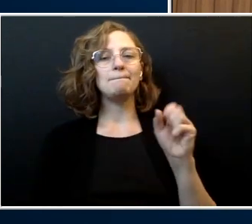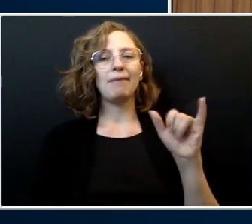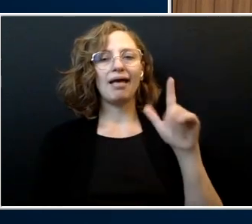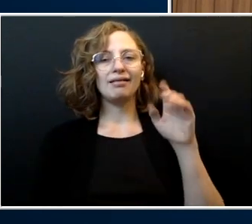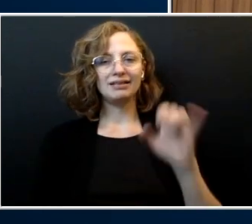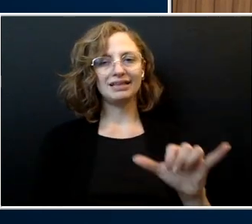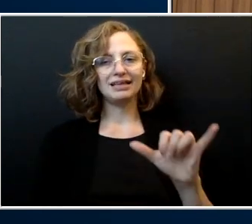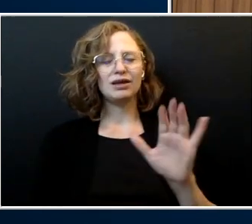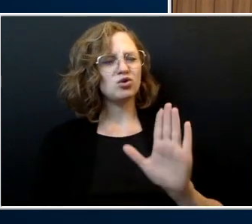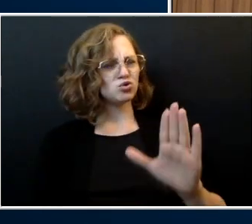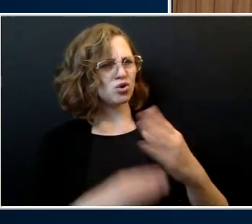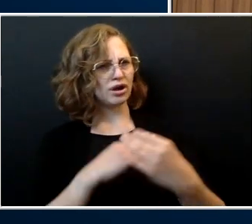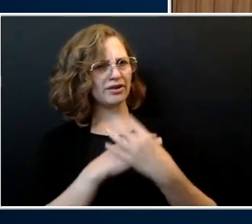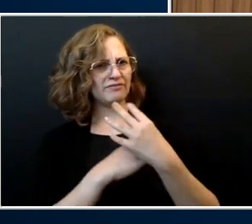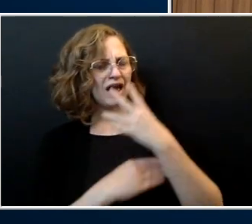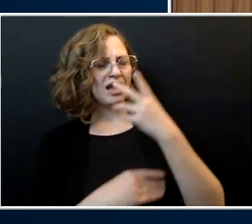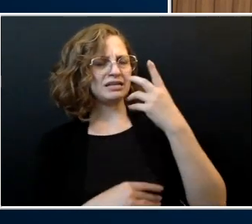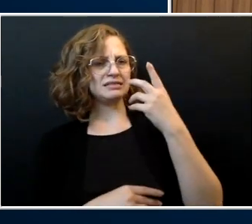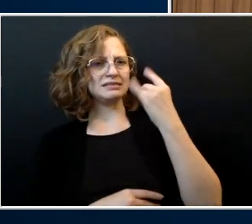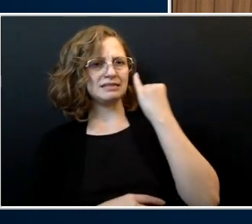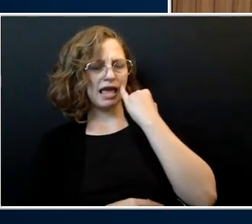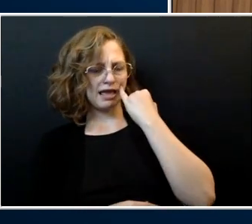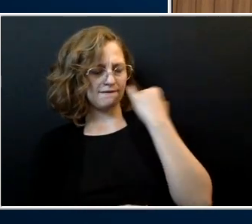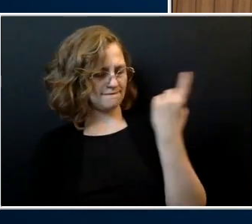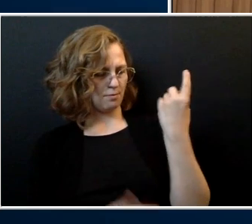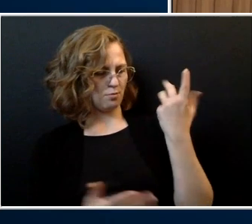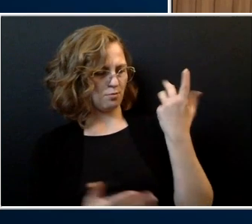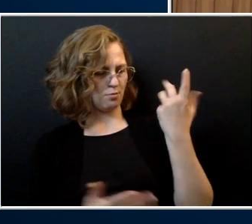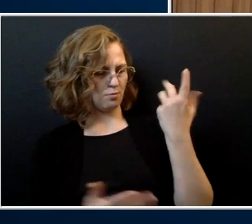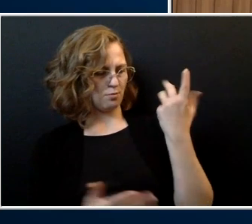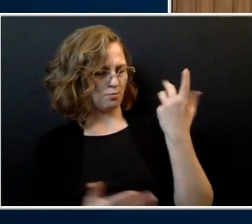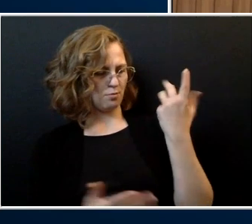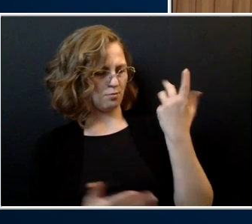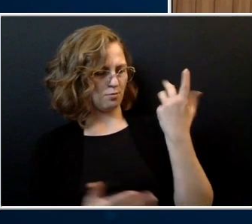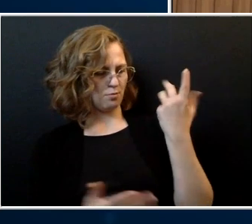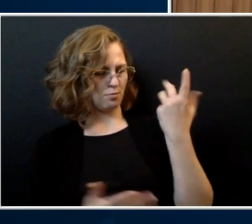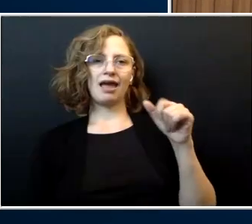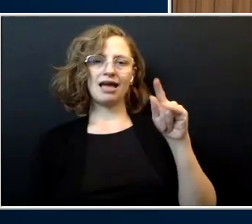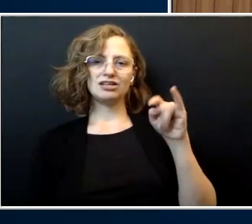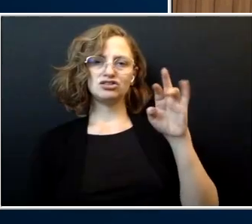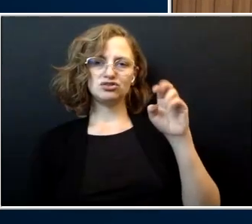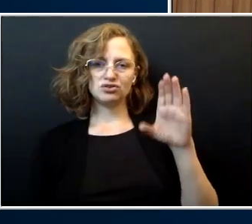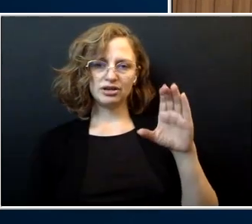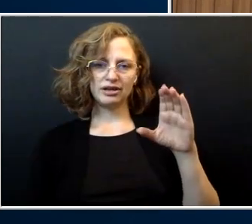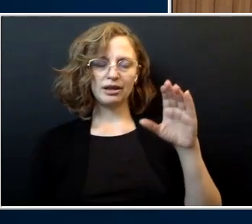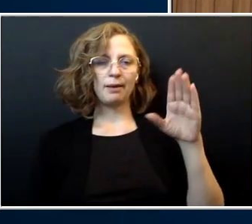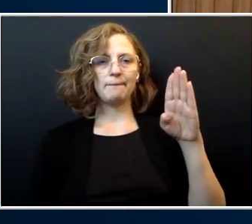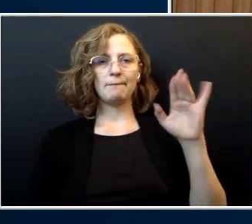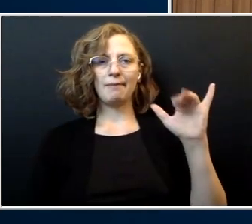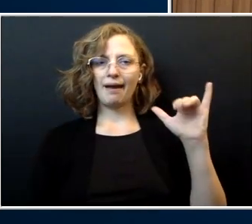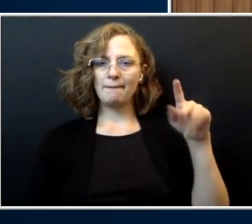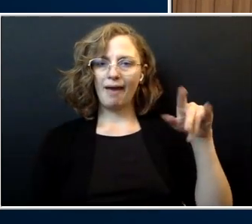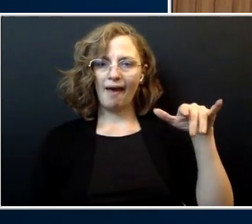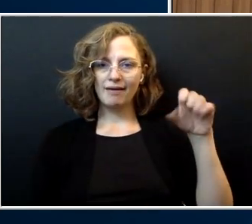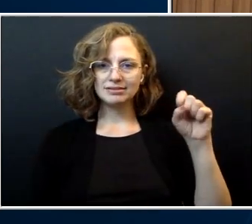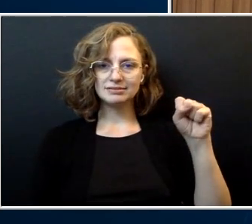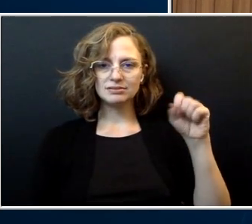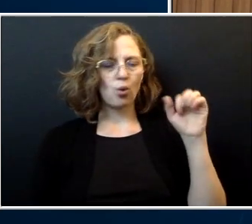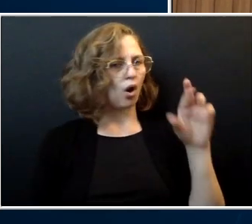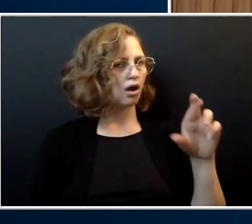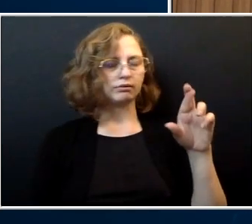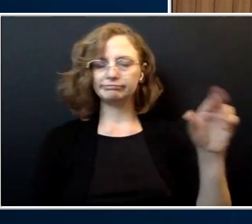had gastric bypass or any other bariatric surgery? I would just say start slow, but